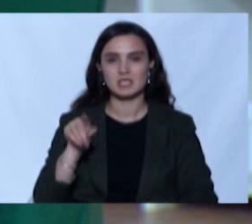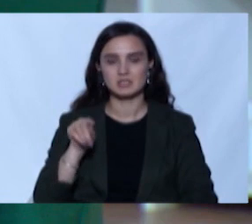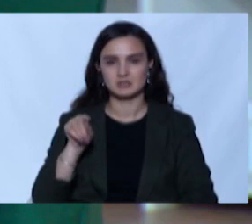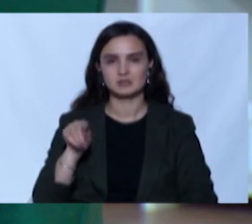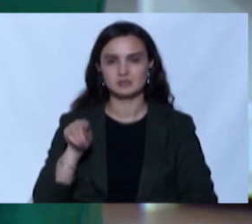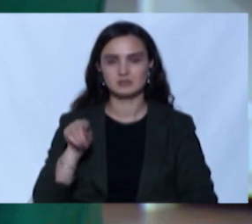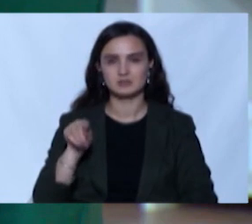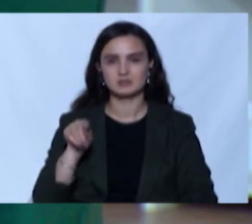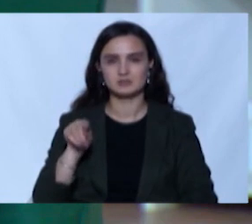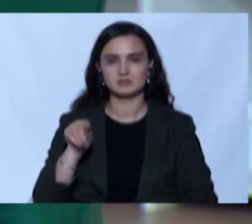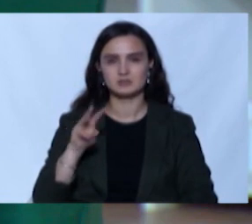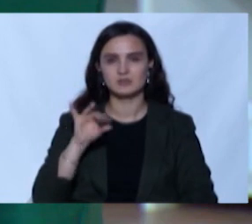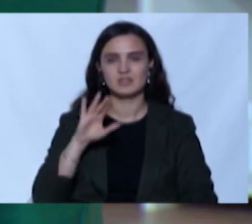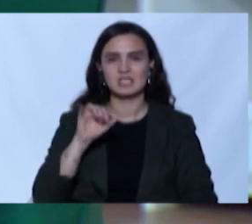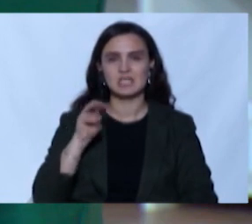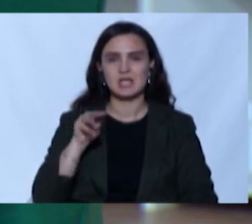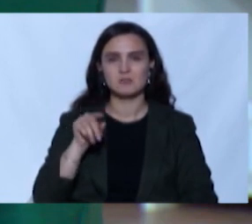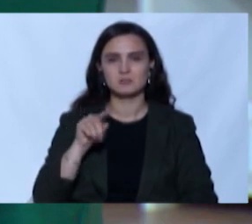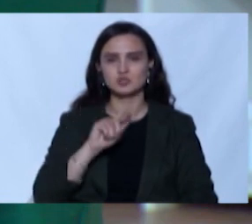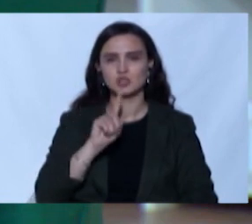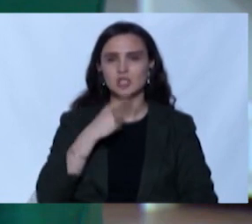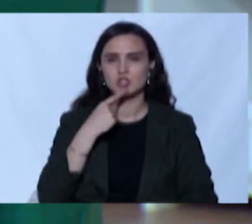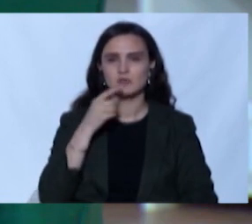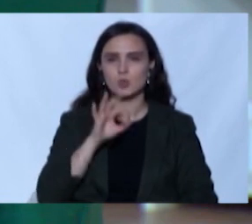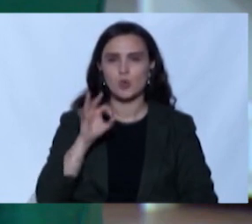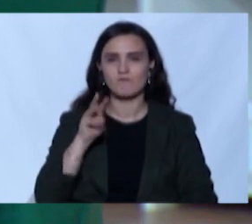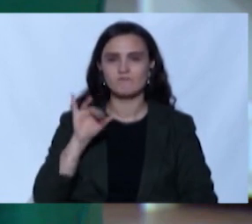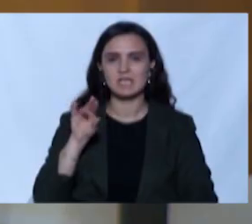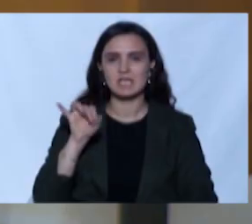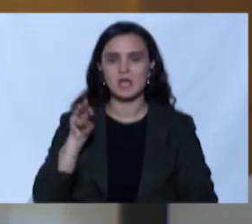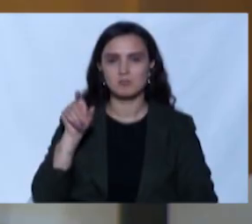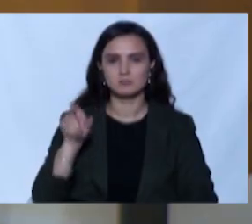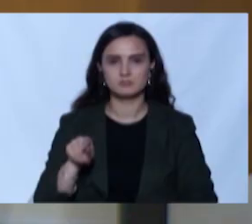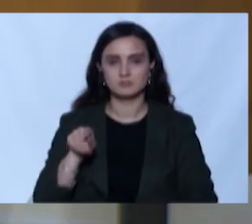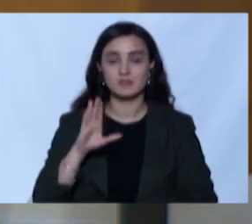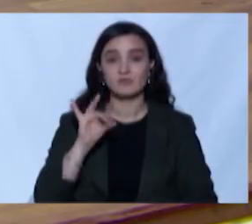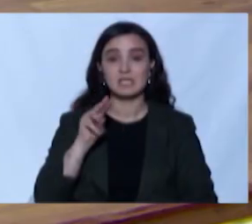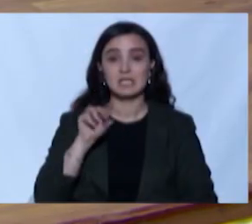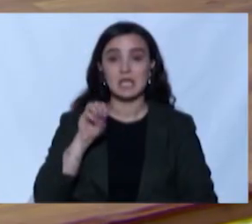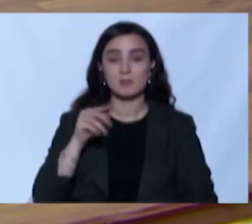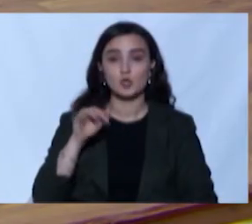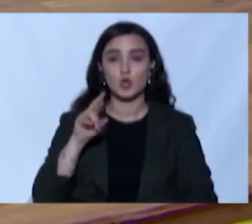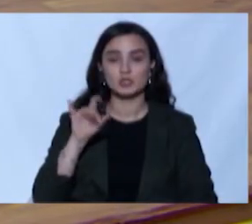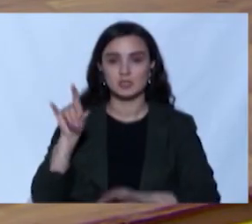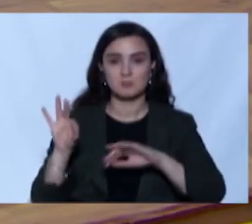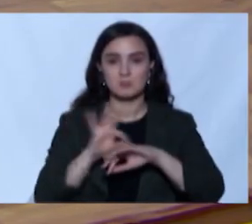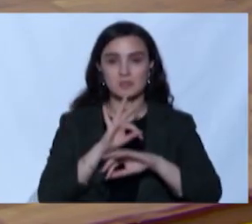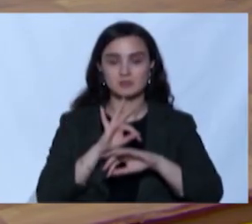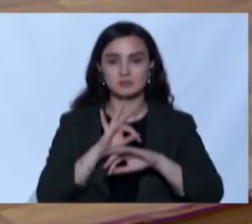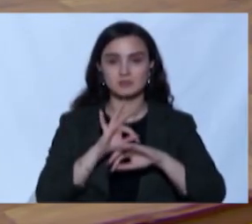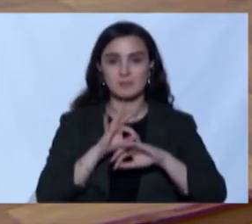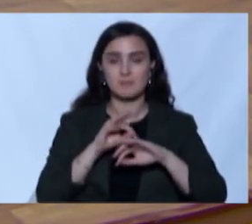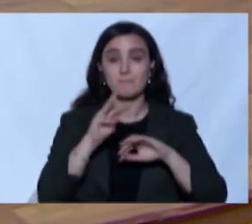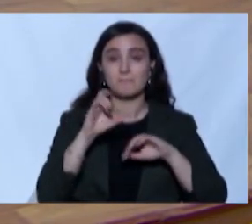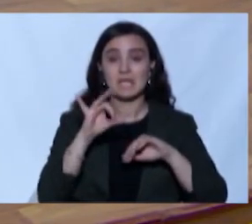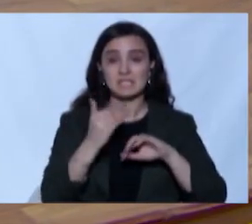Wollstonecraft and William Godwin. What might you say about William Godwin? Well, William Godwin, Mary's father,